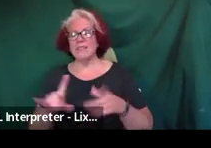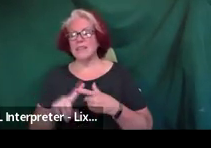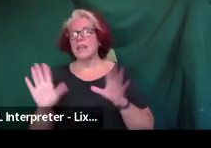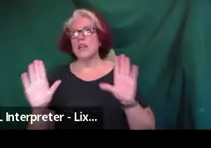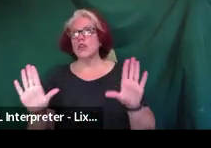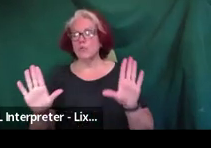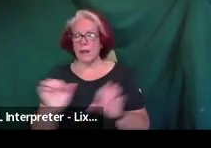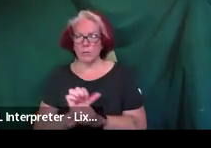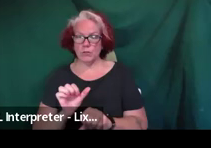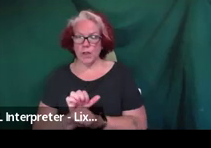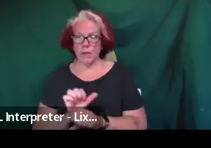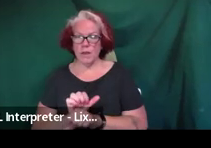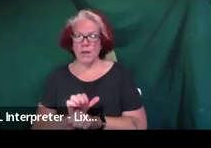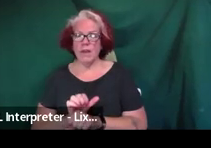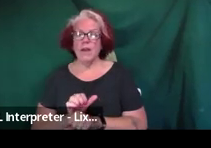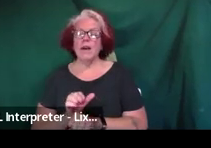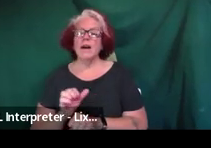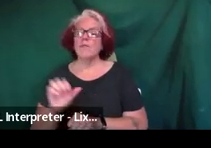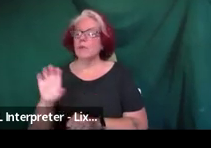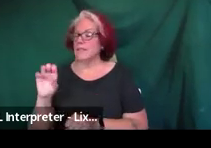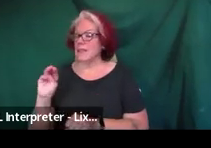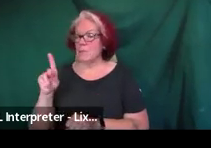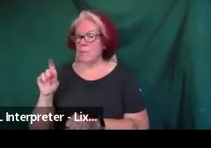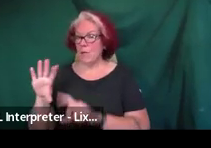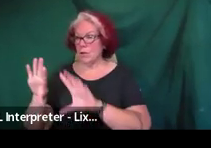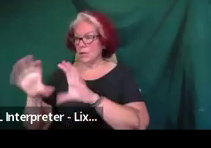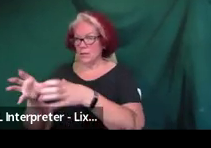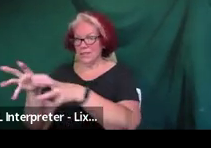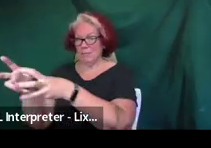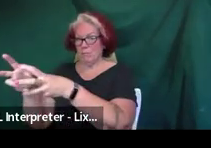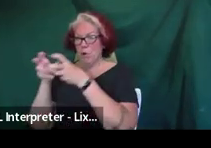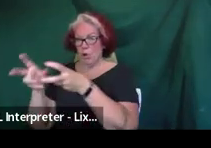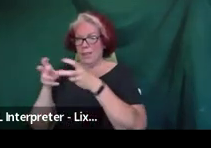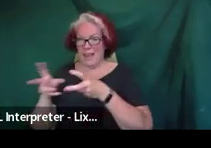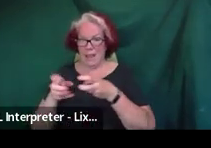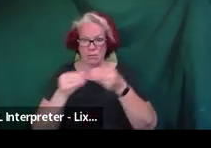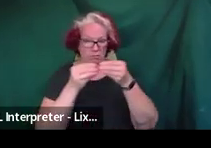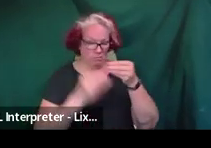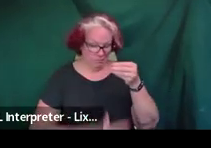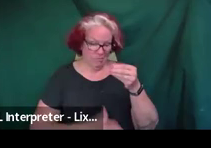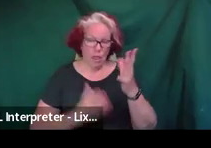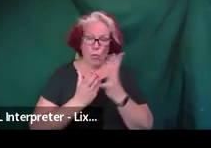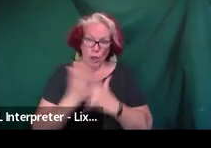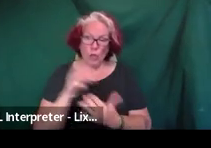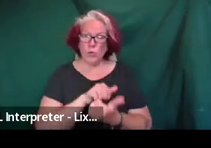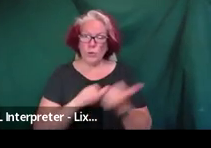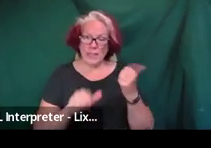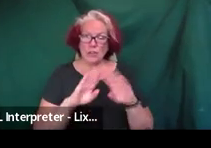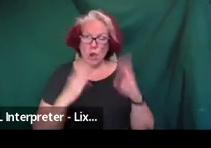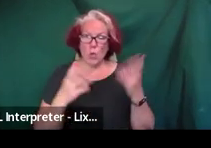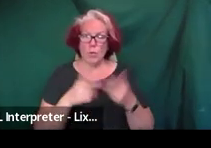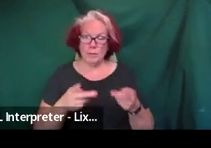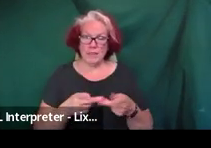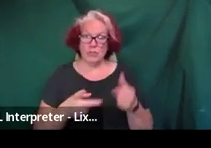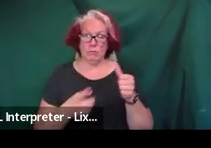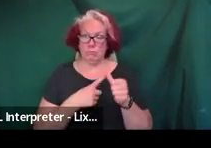in Empower, pulling it out, and then we essentially go through every open position to find out, A, is it